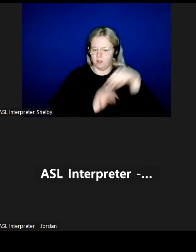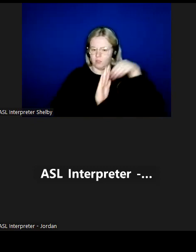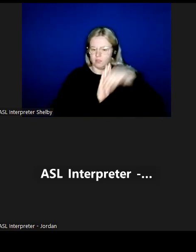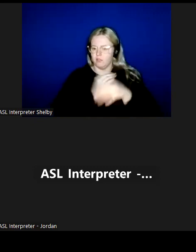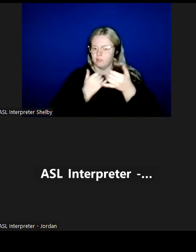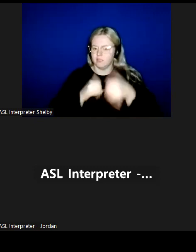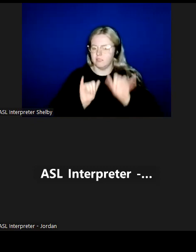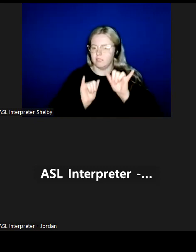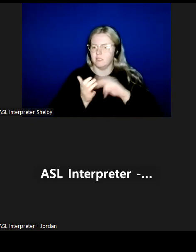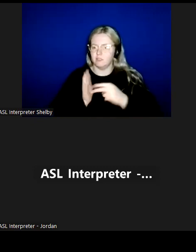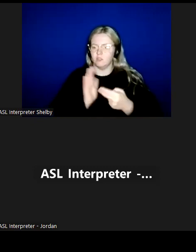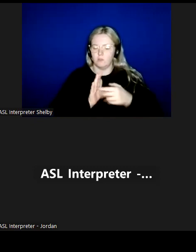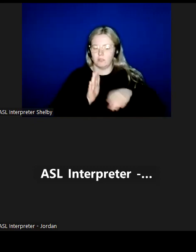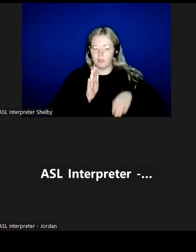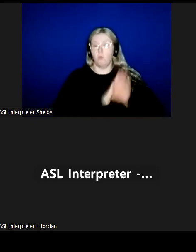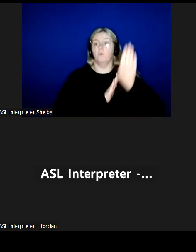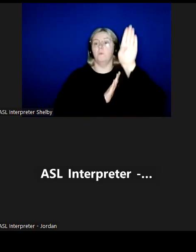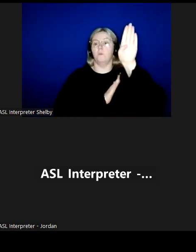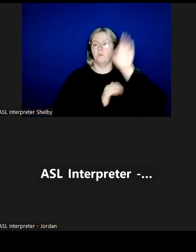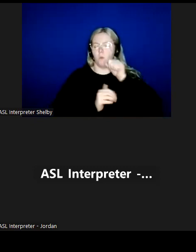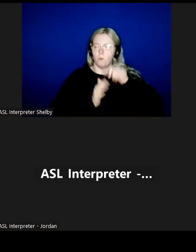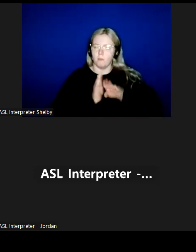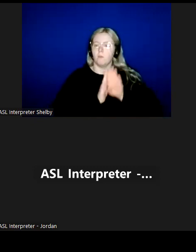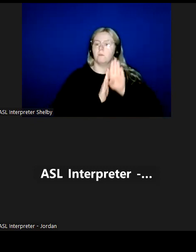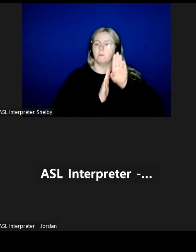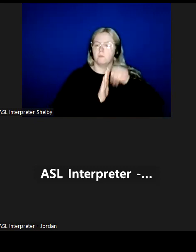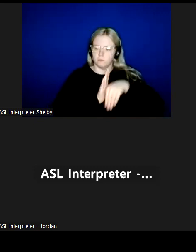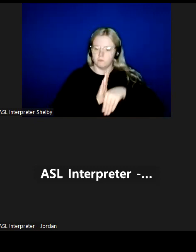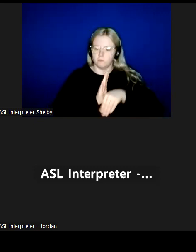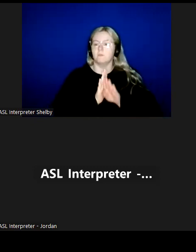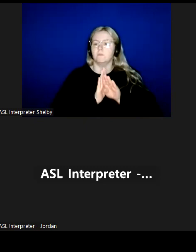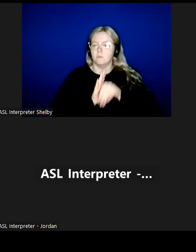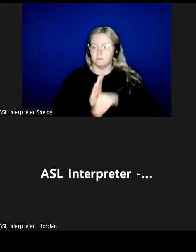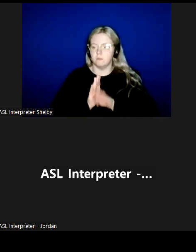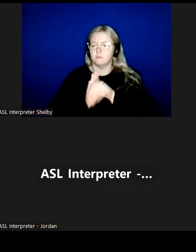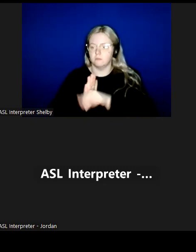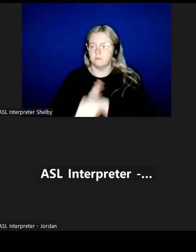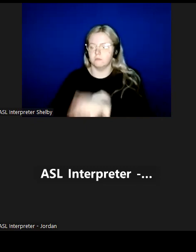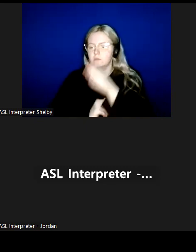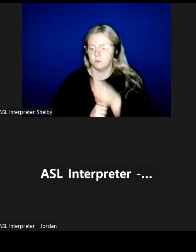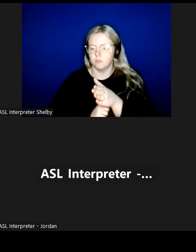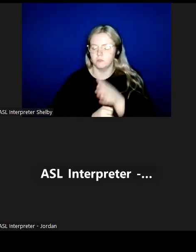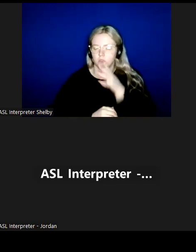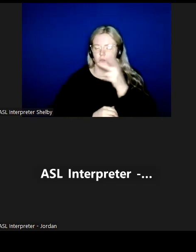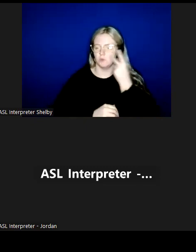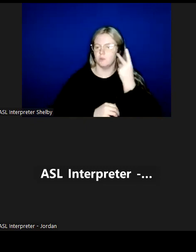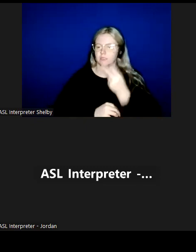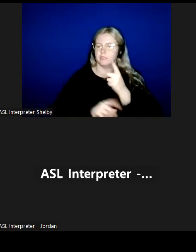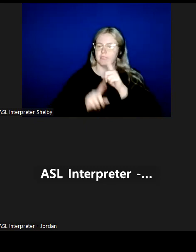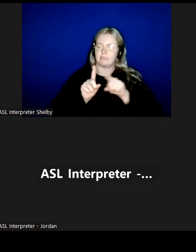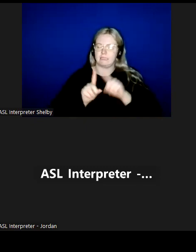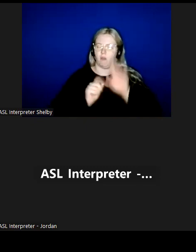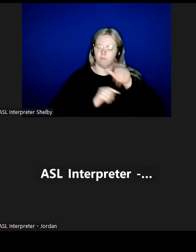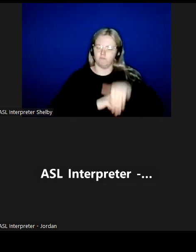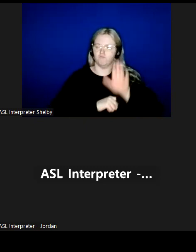the grief won't be as powerful. But you'll generally tend to experience waves of grief throughout your